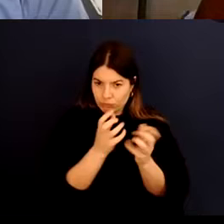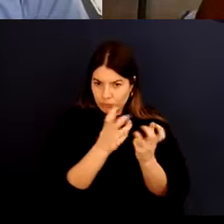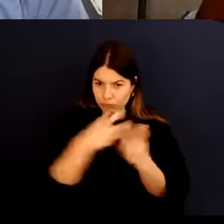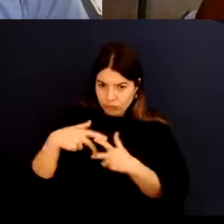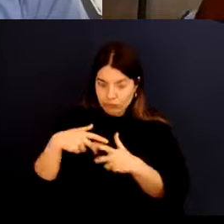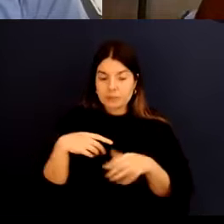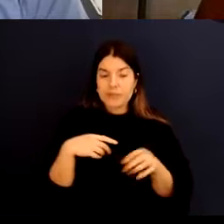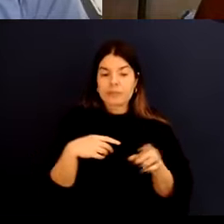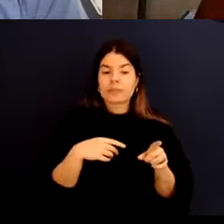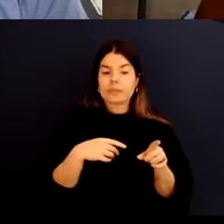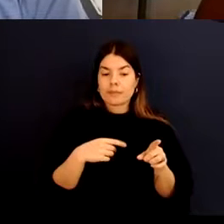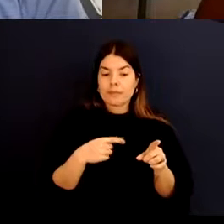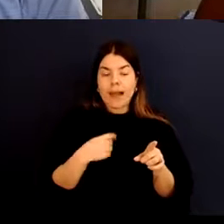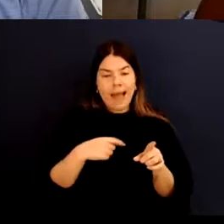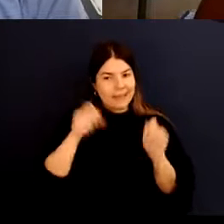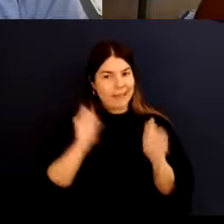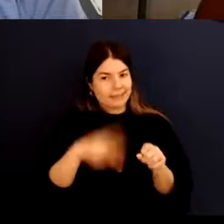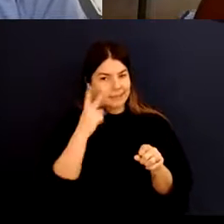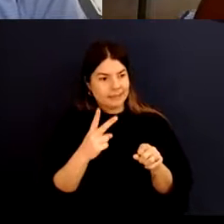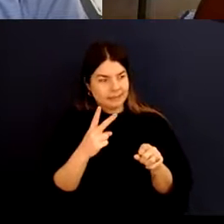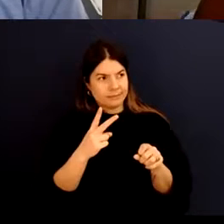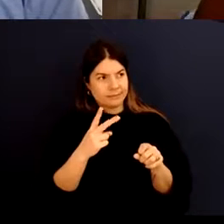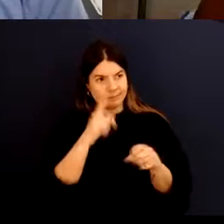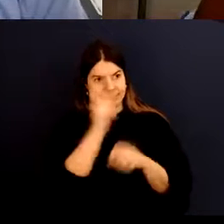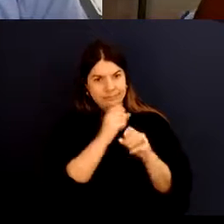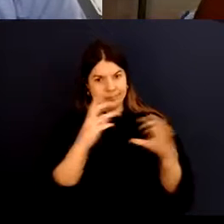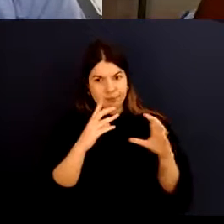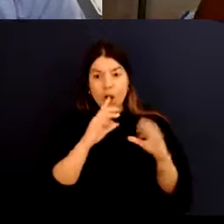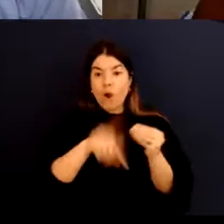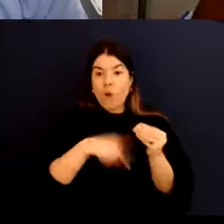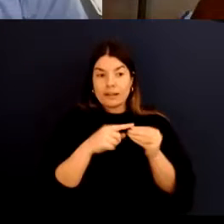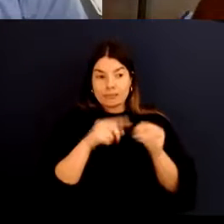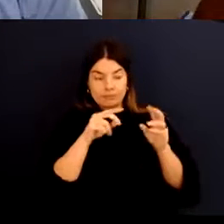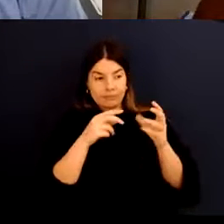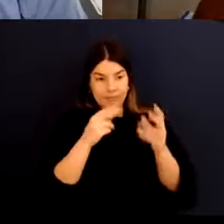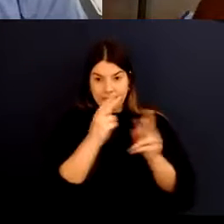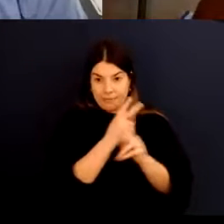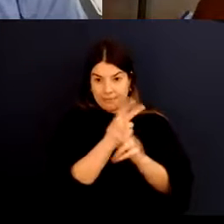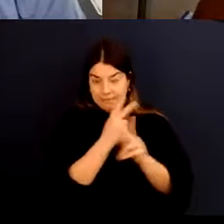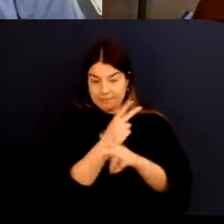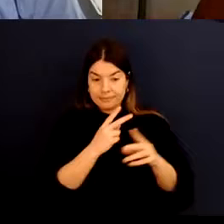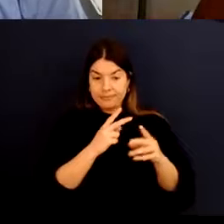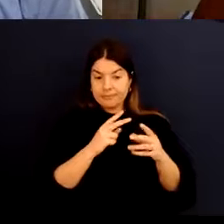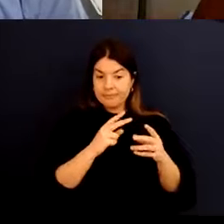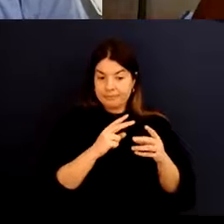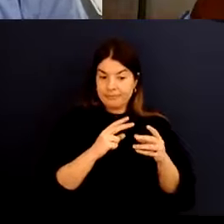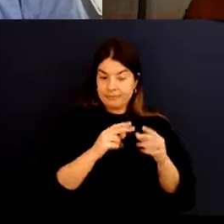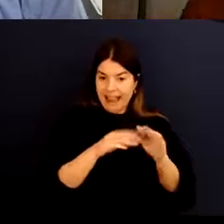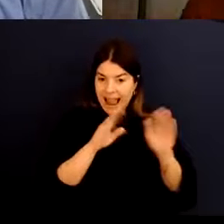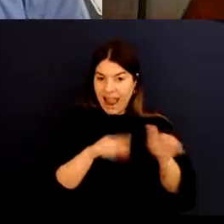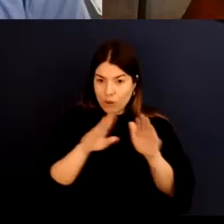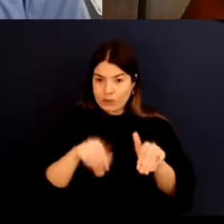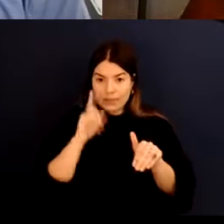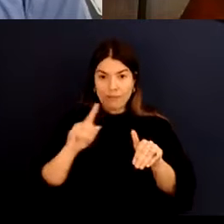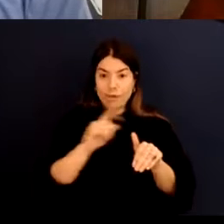I can definitely see that when we're looking at housing for seniors, different things like that, that the disability people are